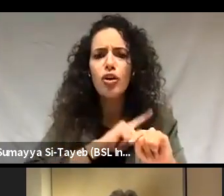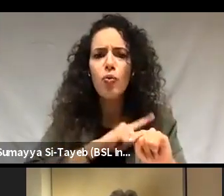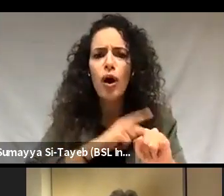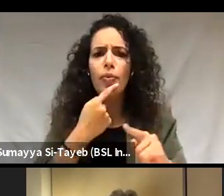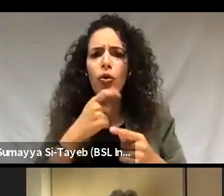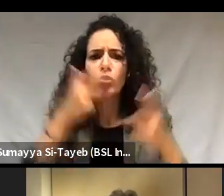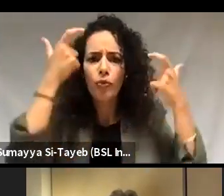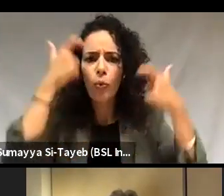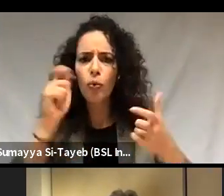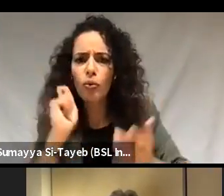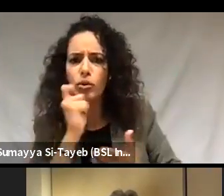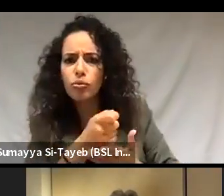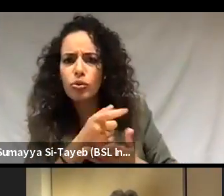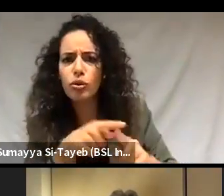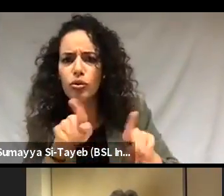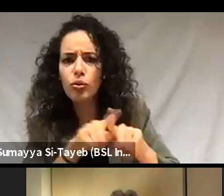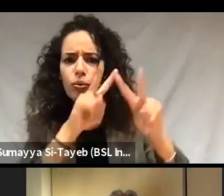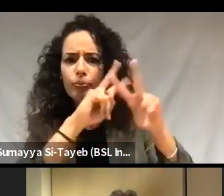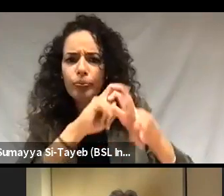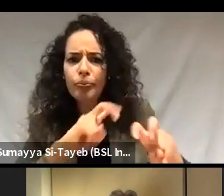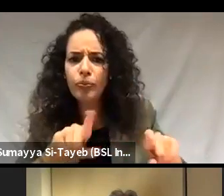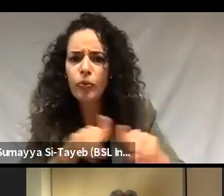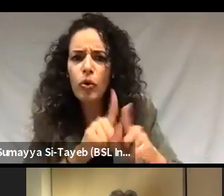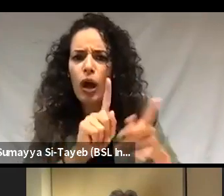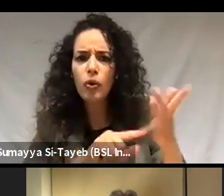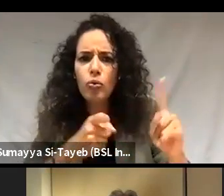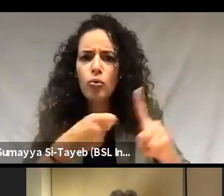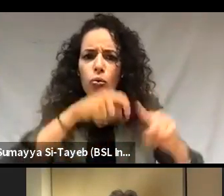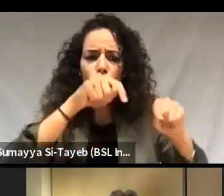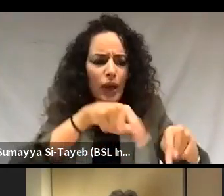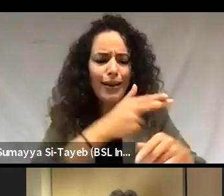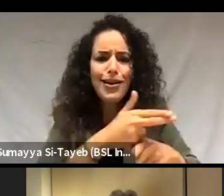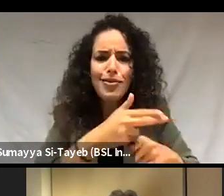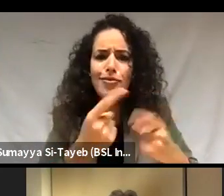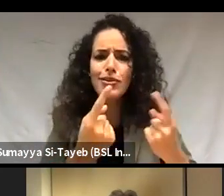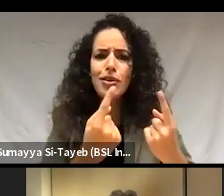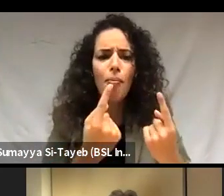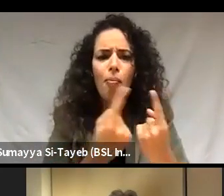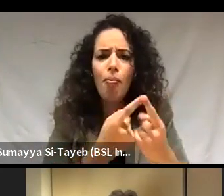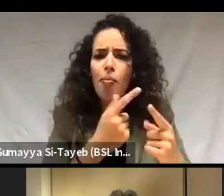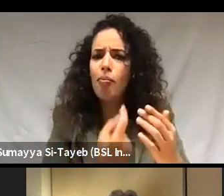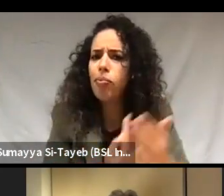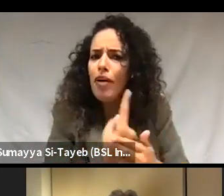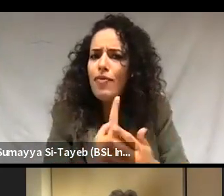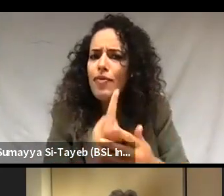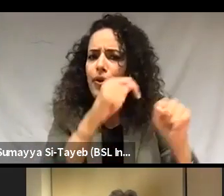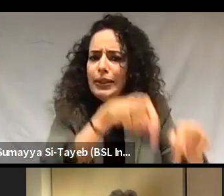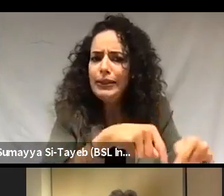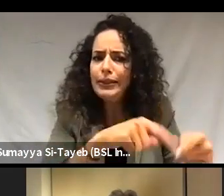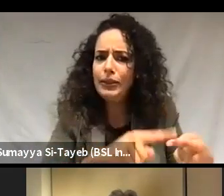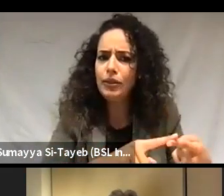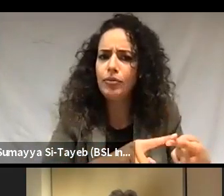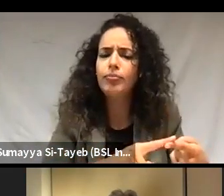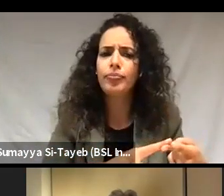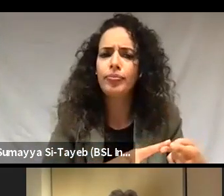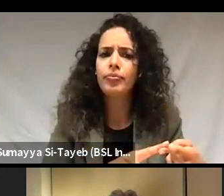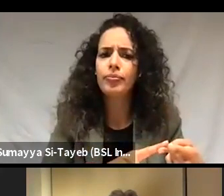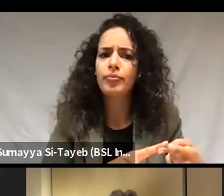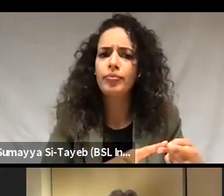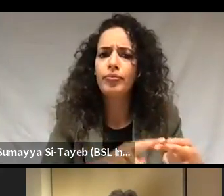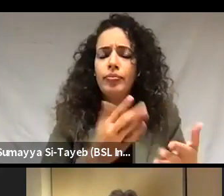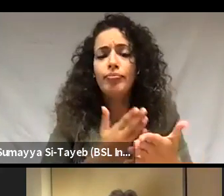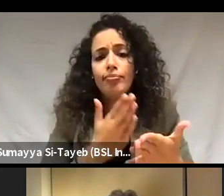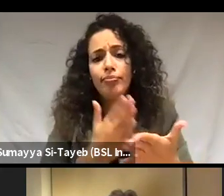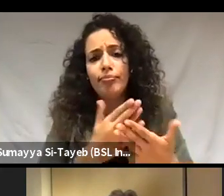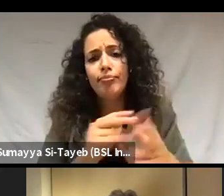the investigation of domestic terrorism incidents. Additionally, I think much of the international agreements